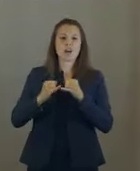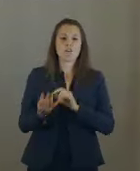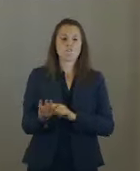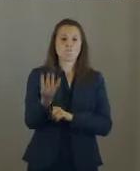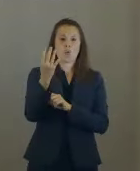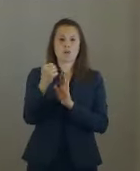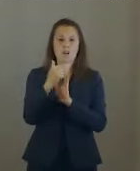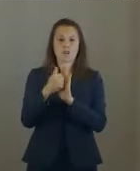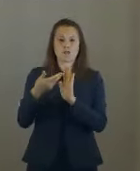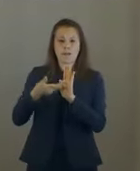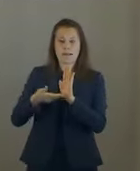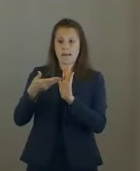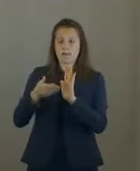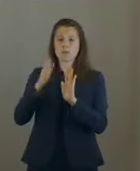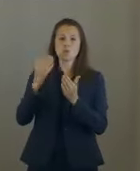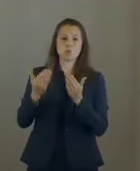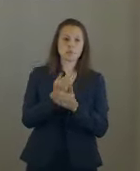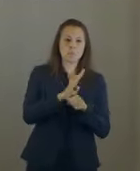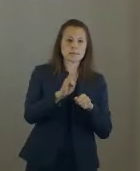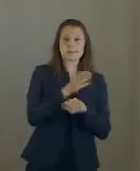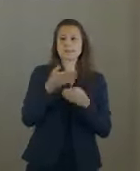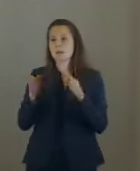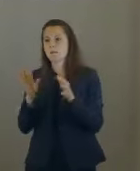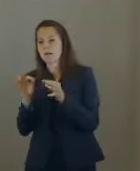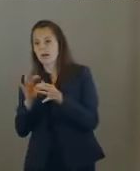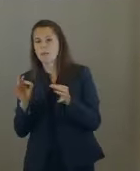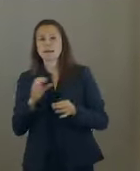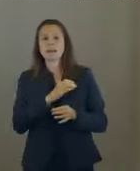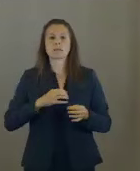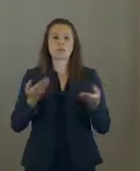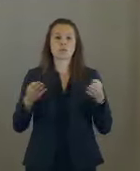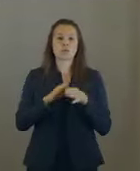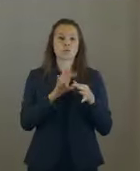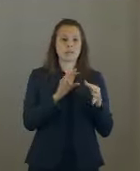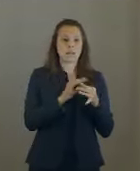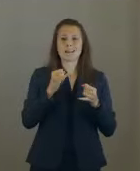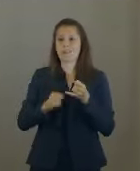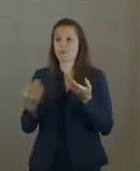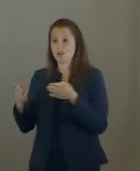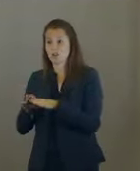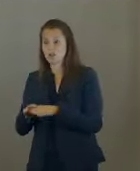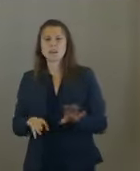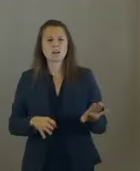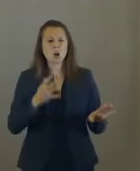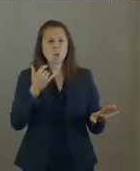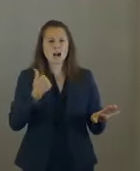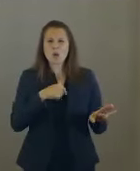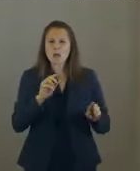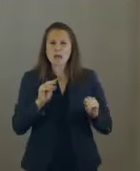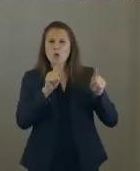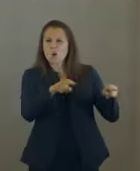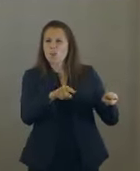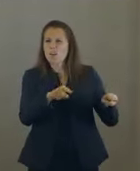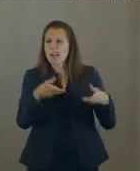4 agenda items, which would be new business, public comment, and commissioners' closing comments and the final adjournment. Chair, why don't we go into the other room